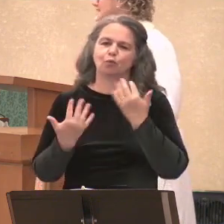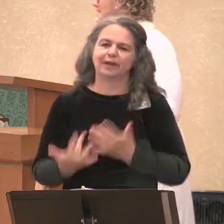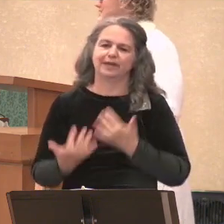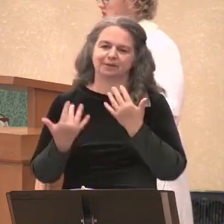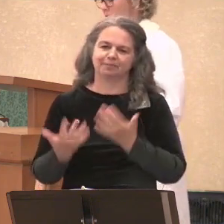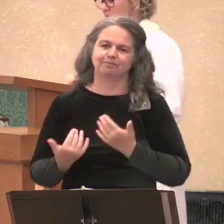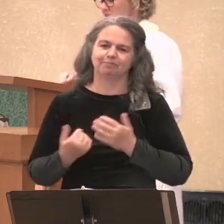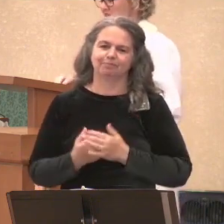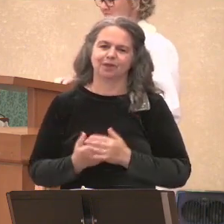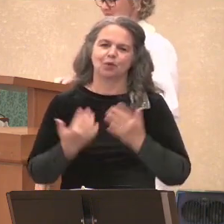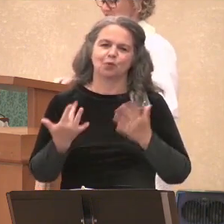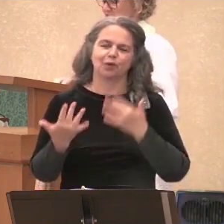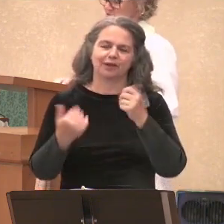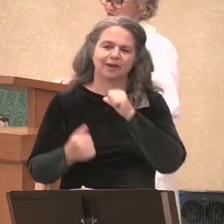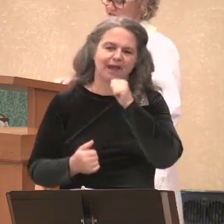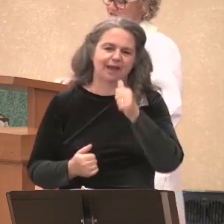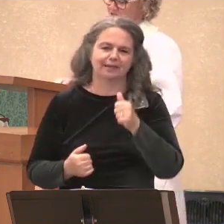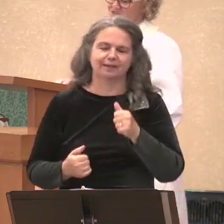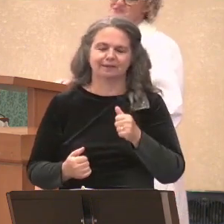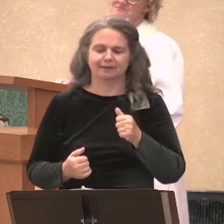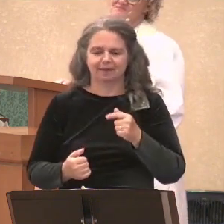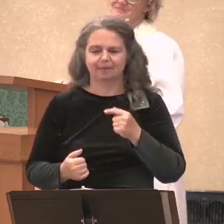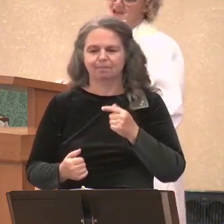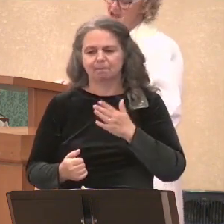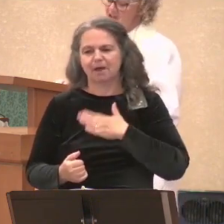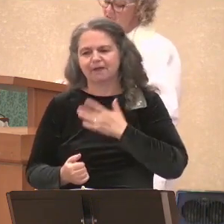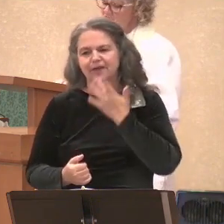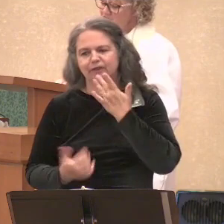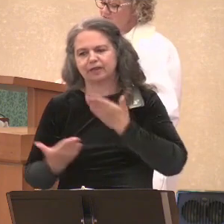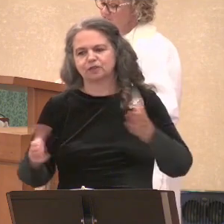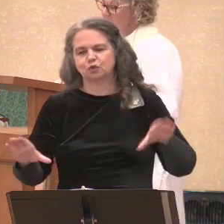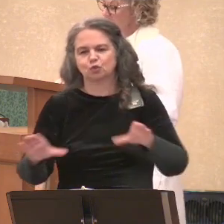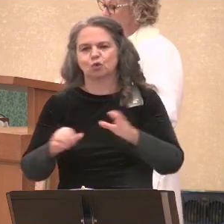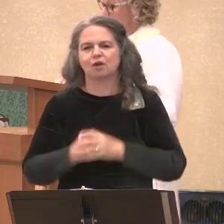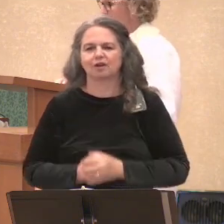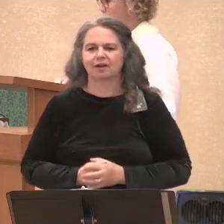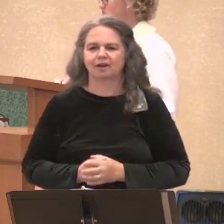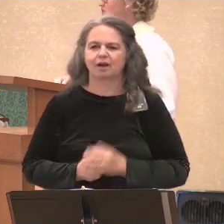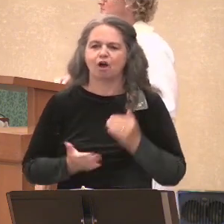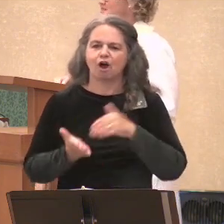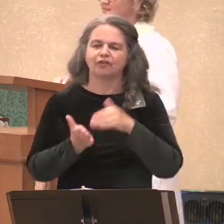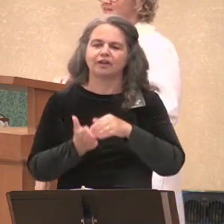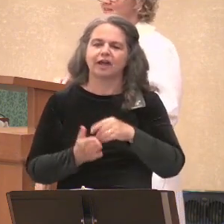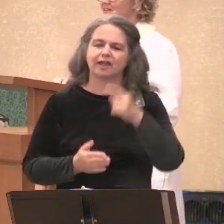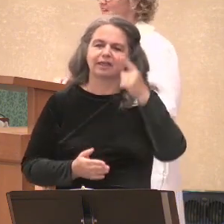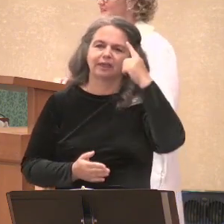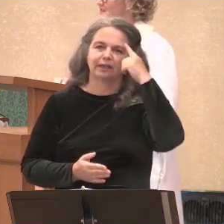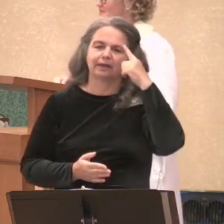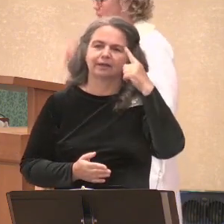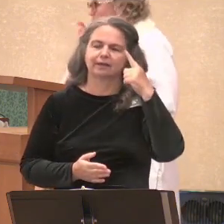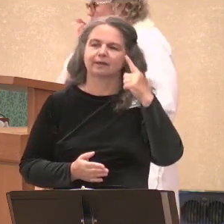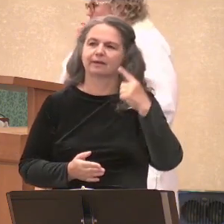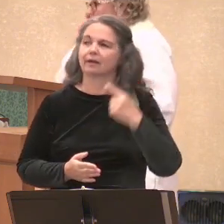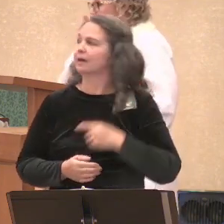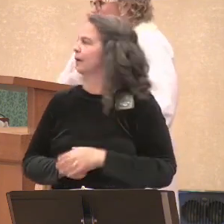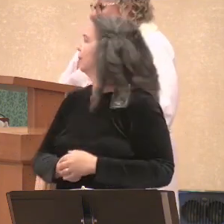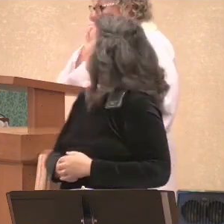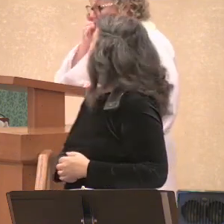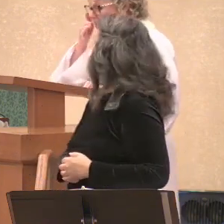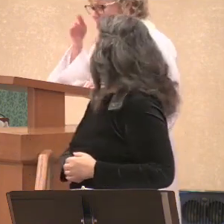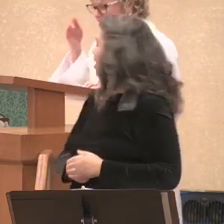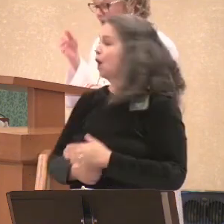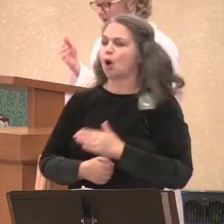Waiting is not one of my strong suits. I often find myself doing something like this